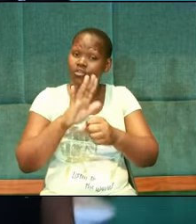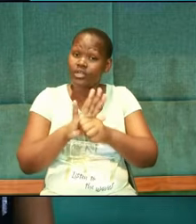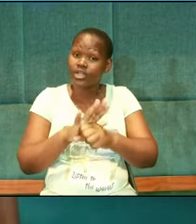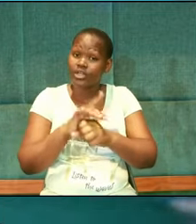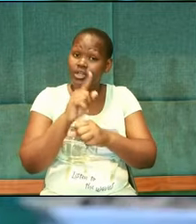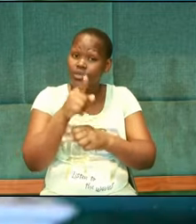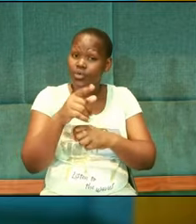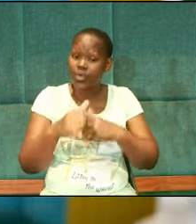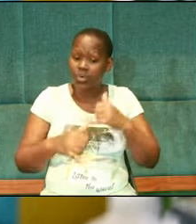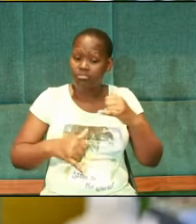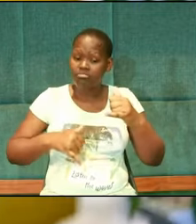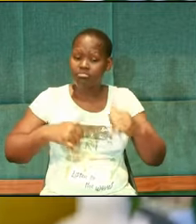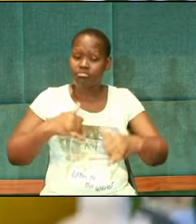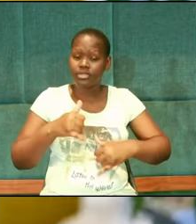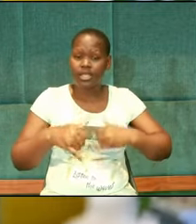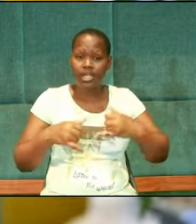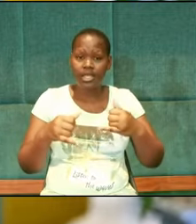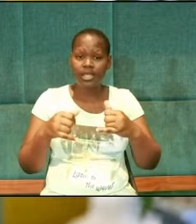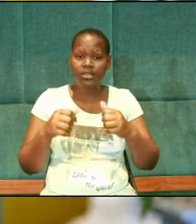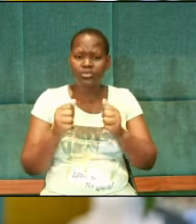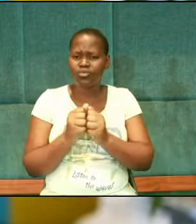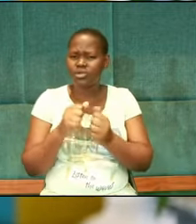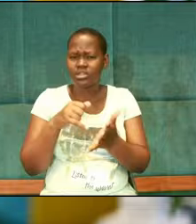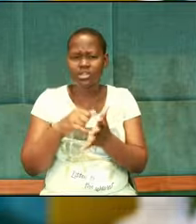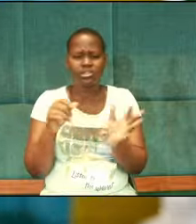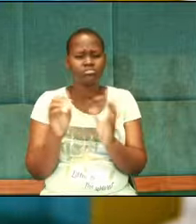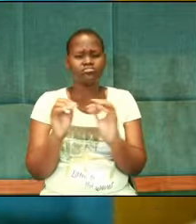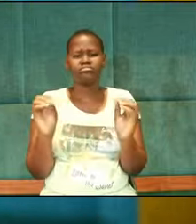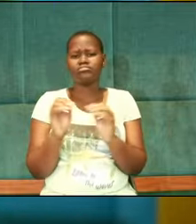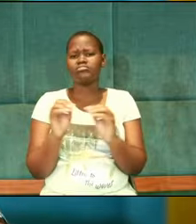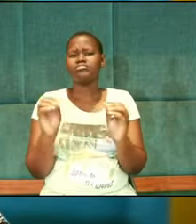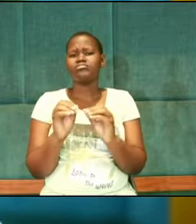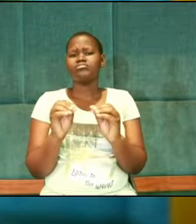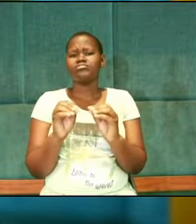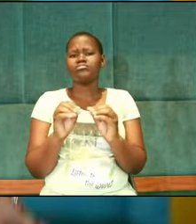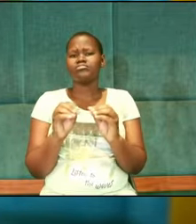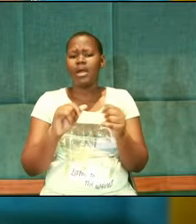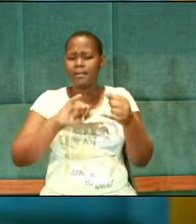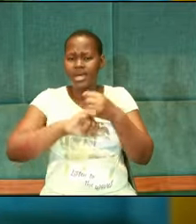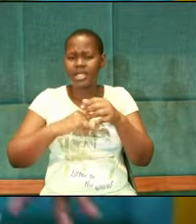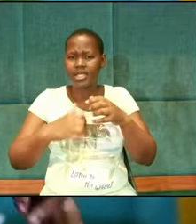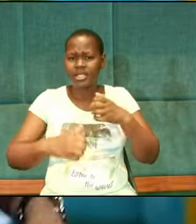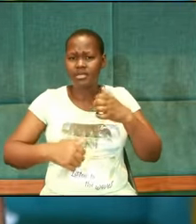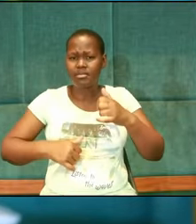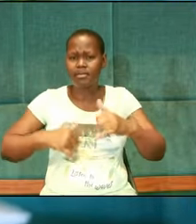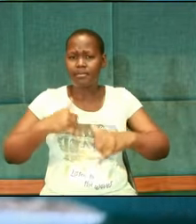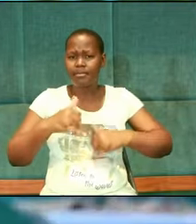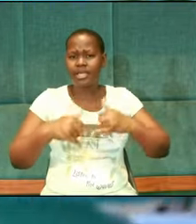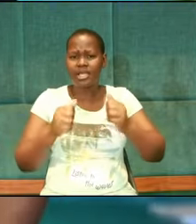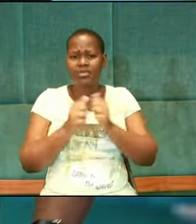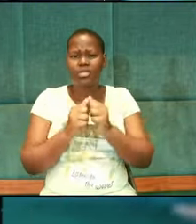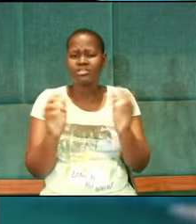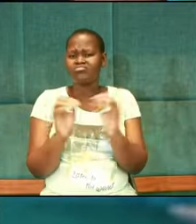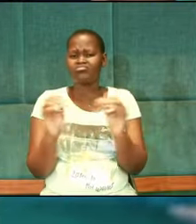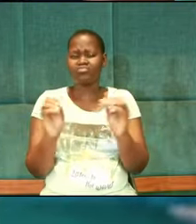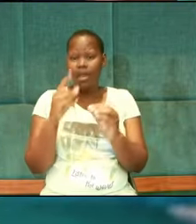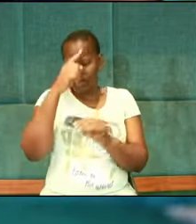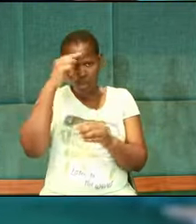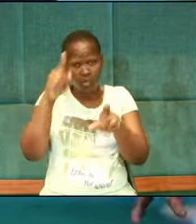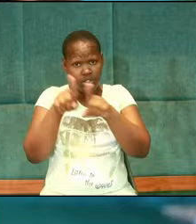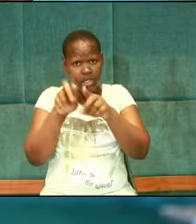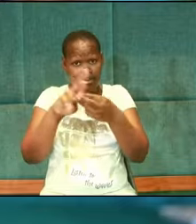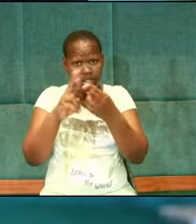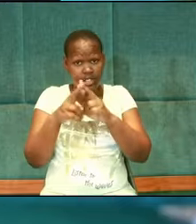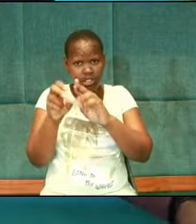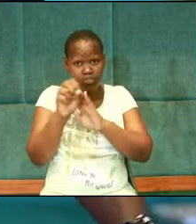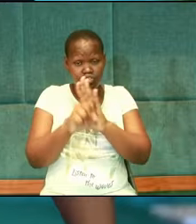Don't play with it. Don't play with it. Marriage is, don't play with it. It's like a relationship between God and the